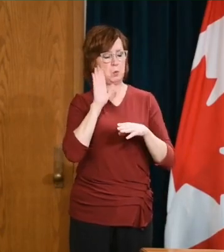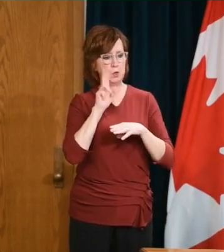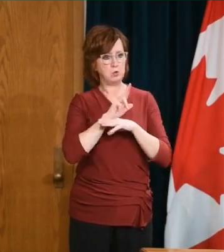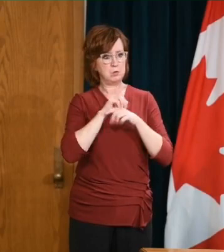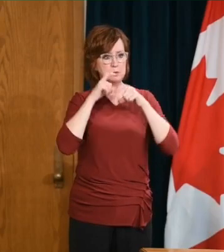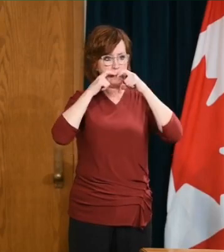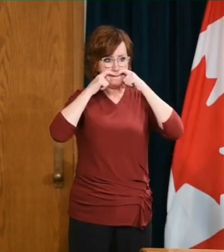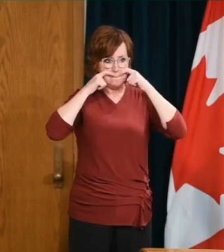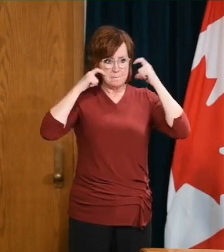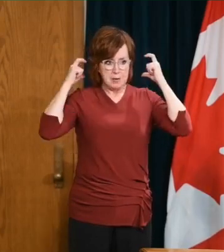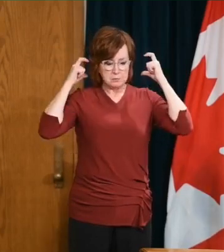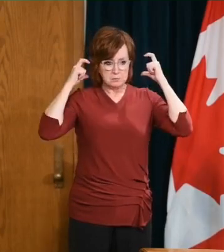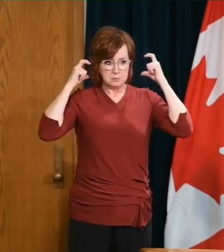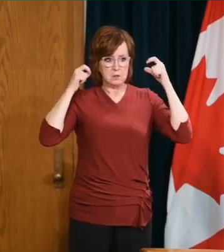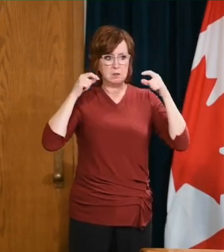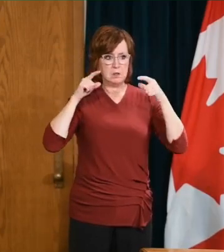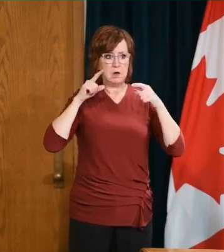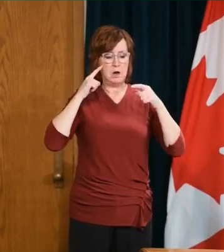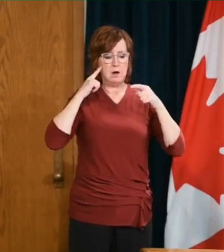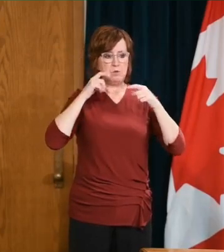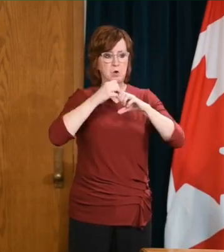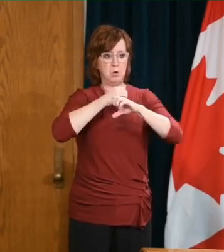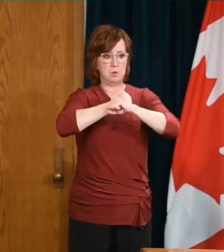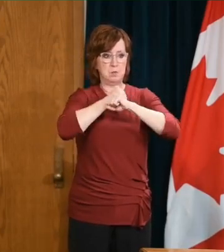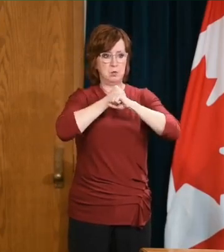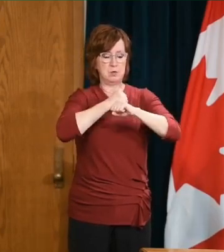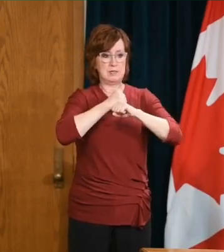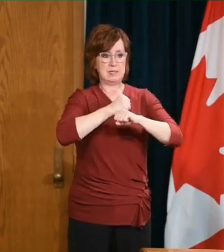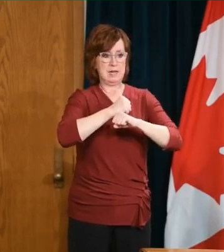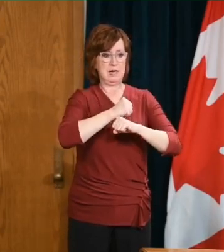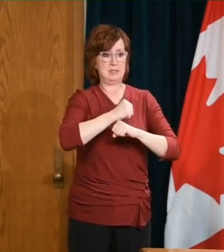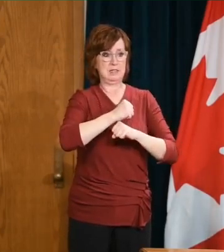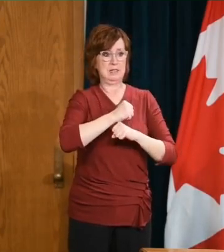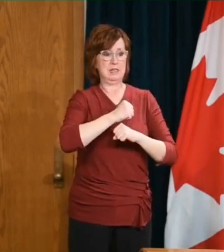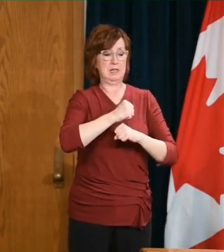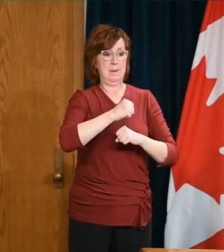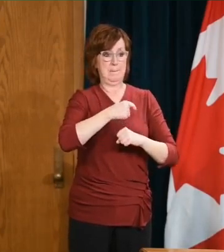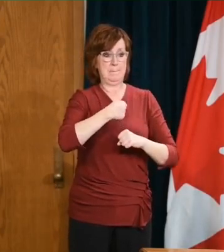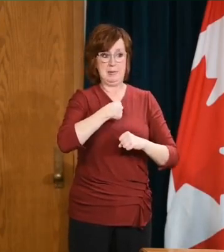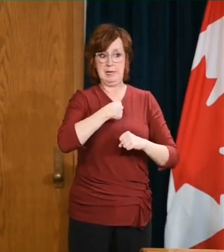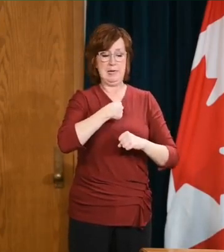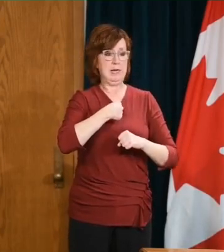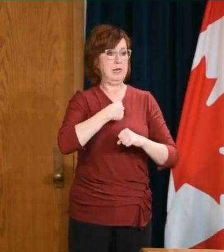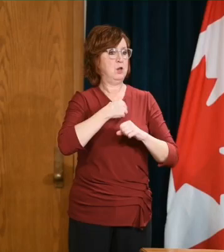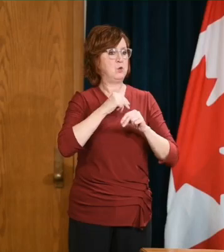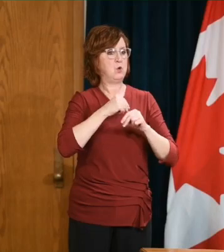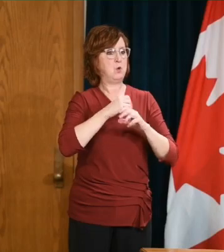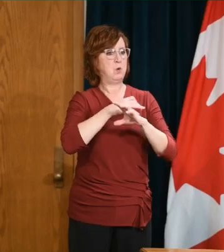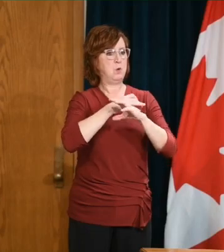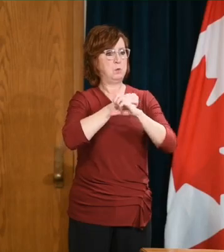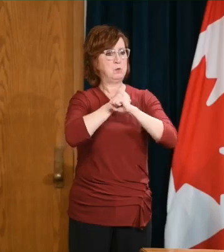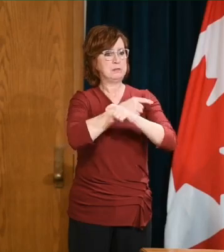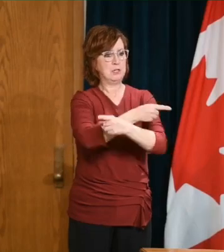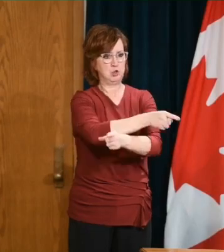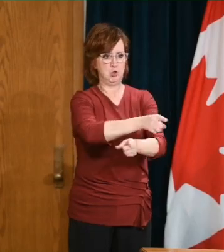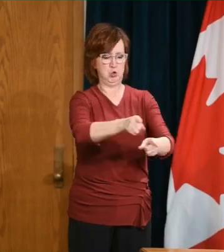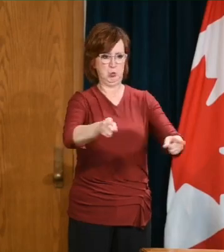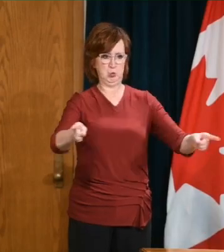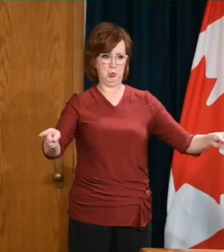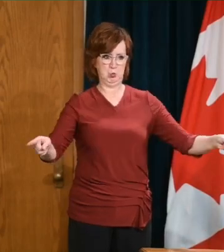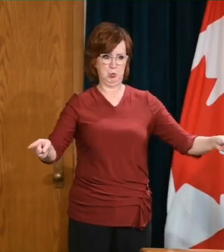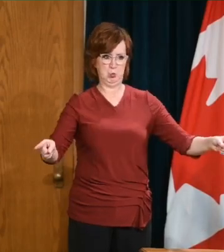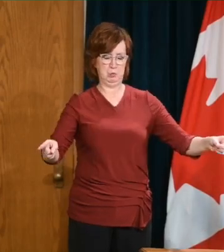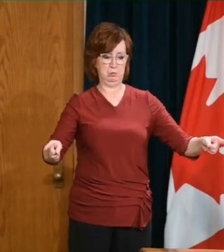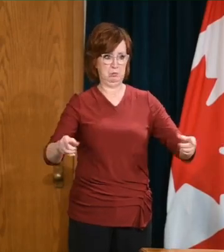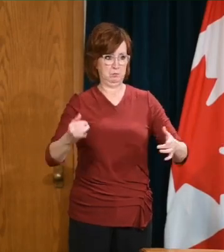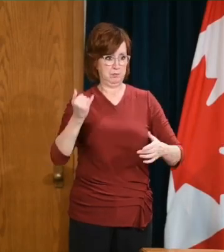patients and the people that are in those facilities, where we might often think it's the other way around. And